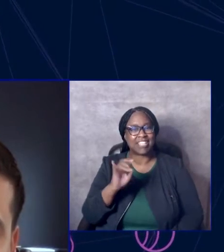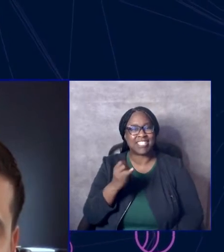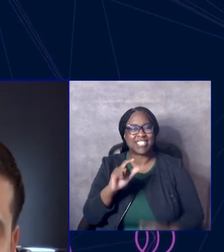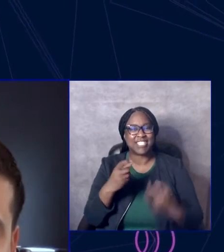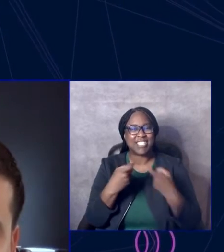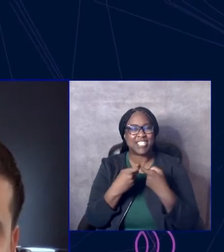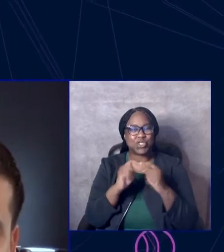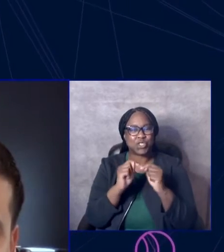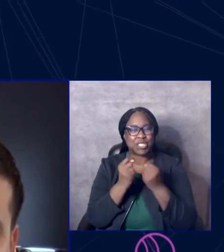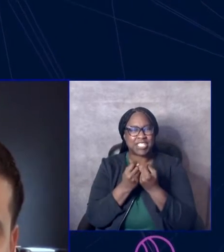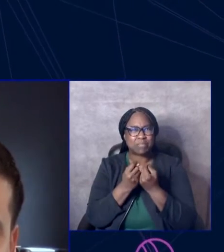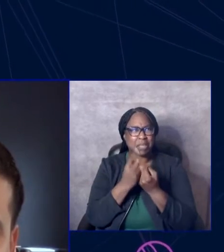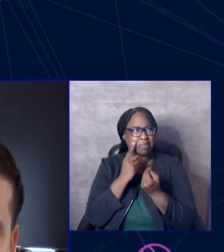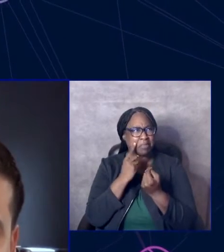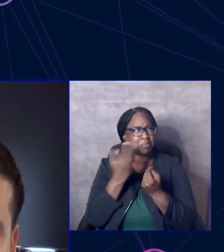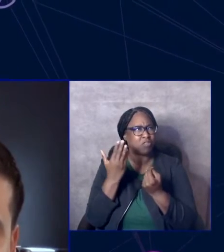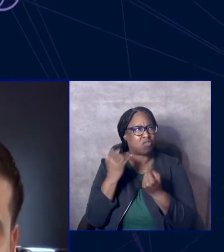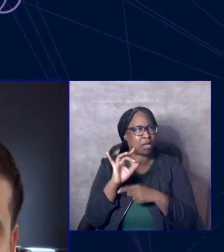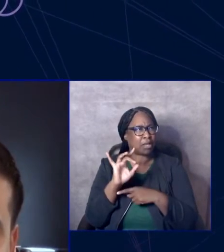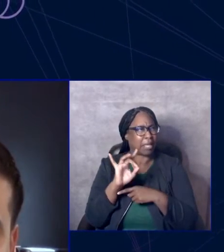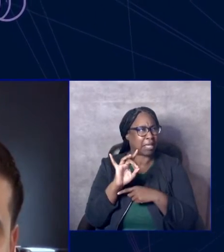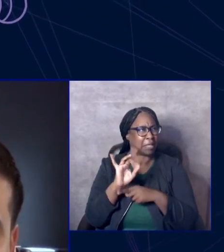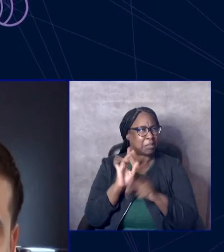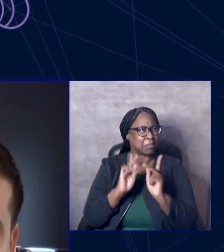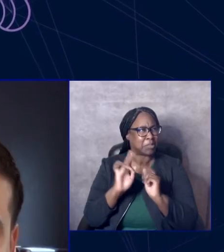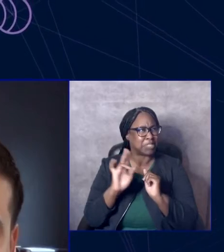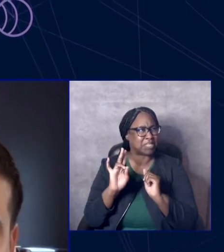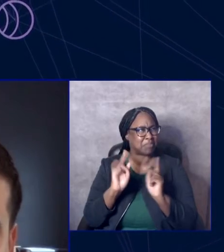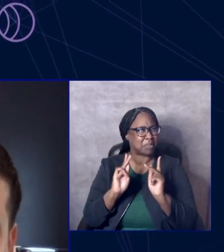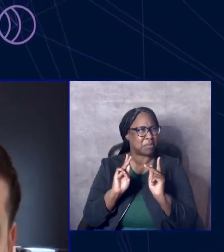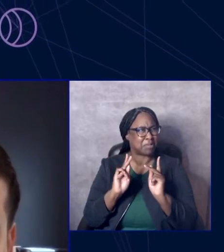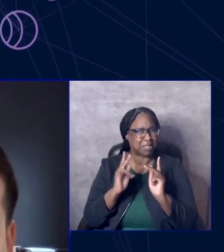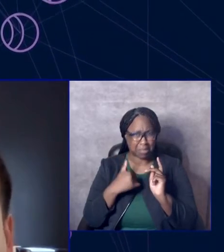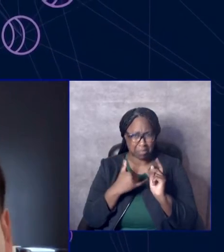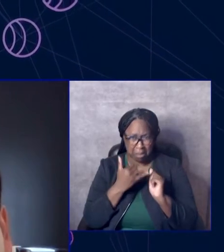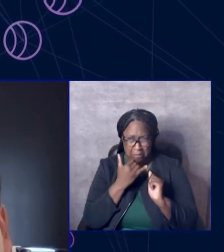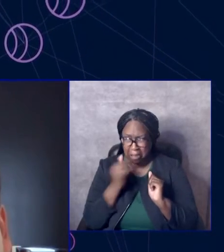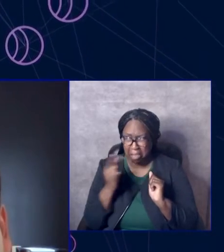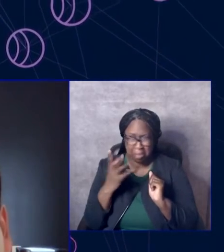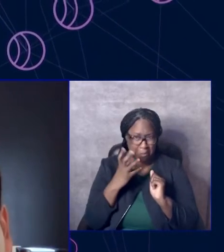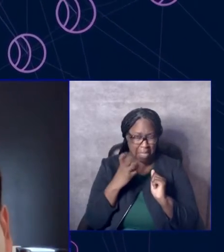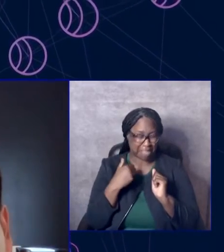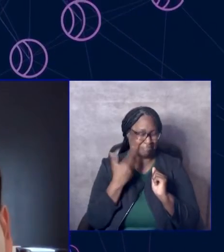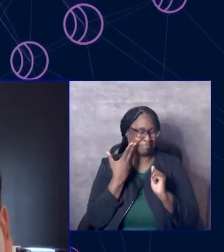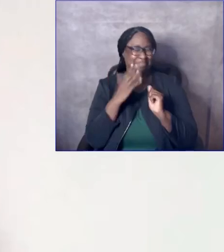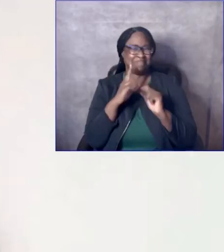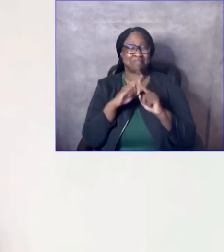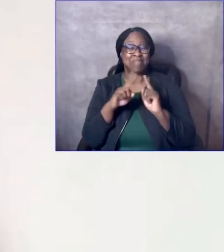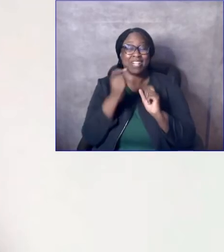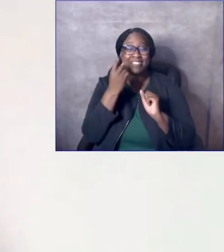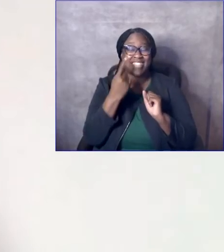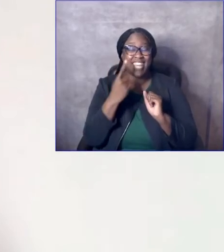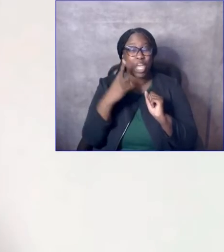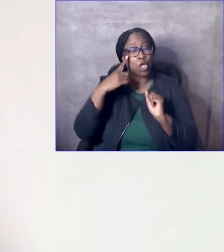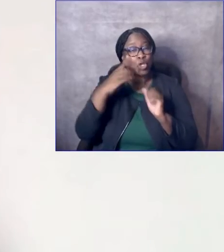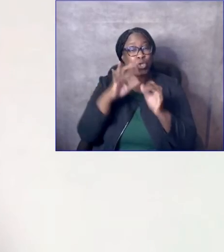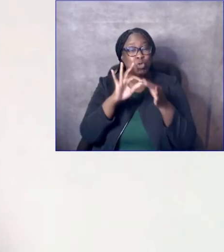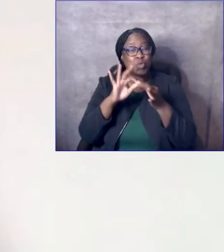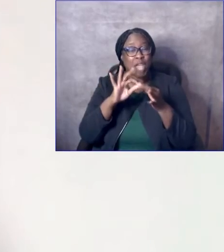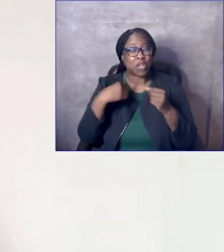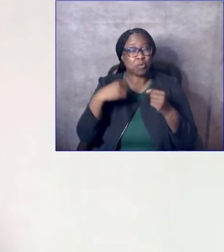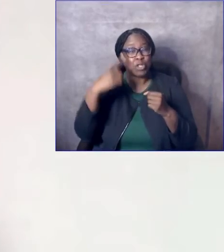8 or 7 folks. They might get mad at me if I'm getting that number wrong. But at United We Dream, we're split up into traditional comms and digital